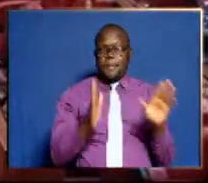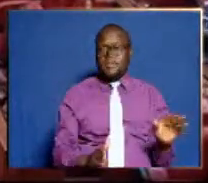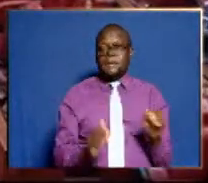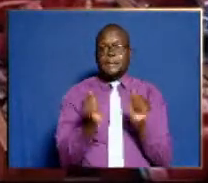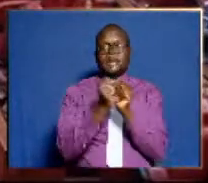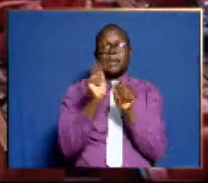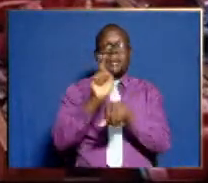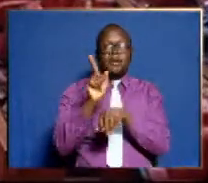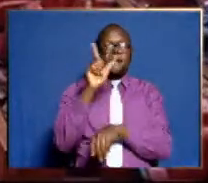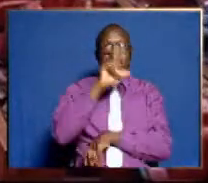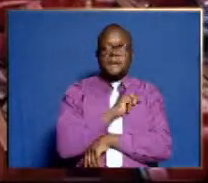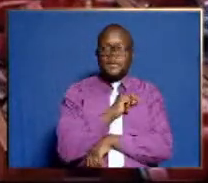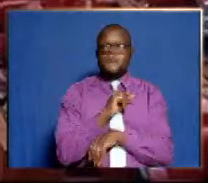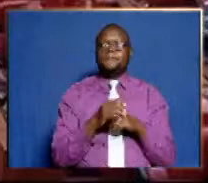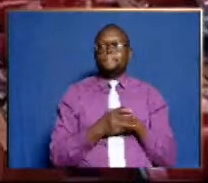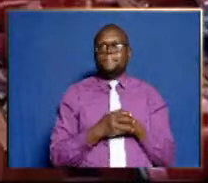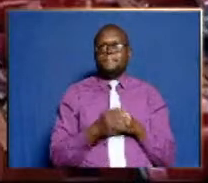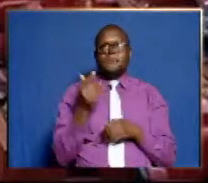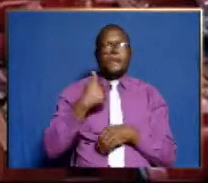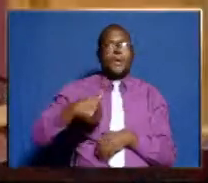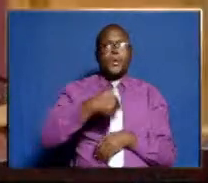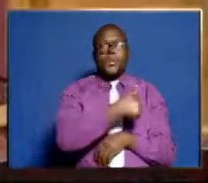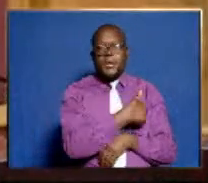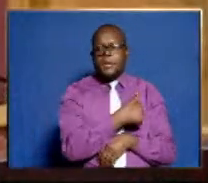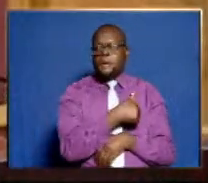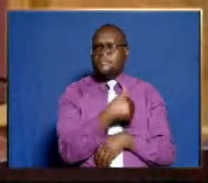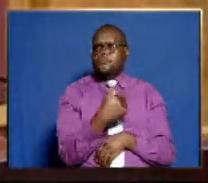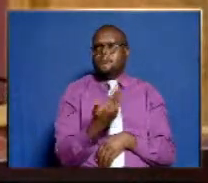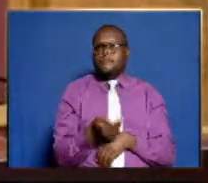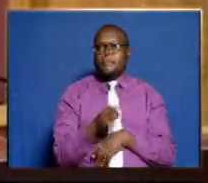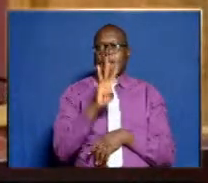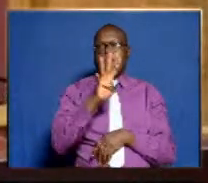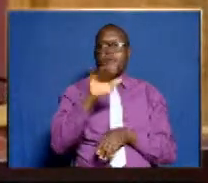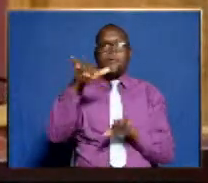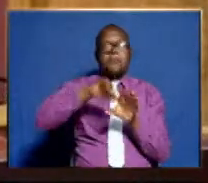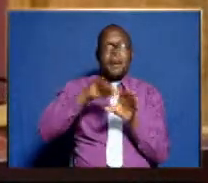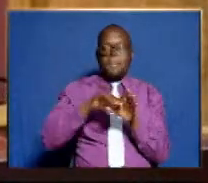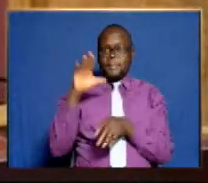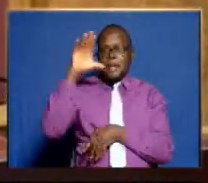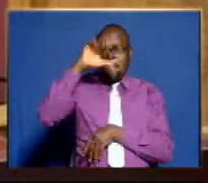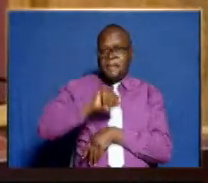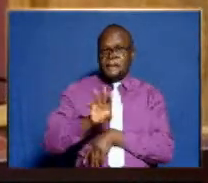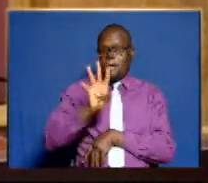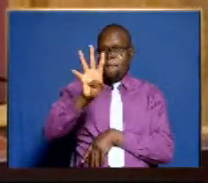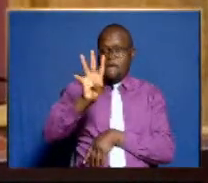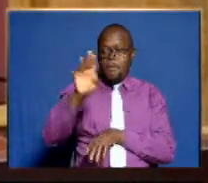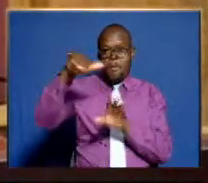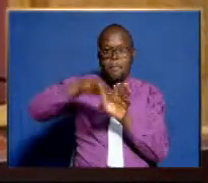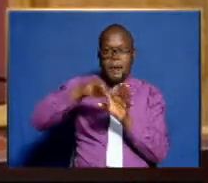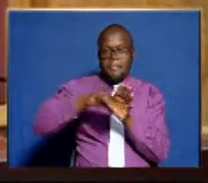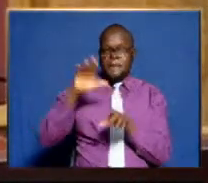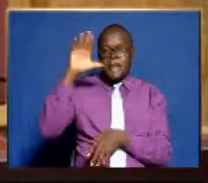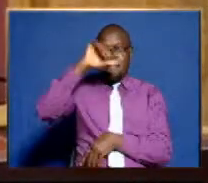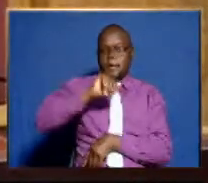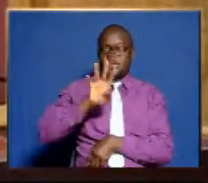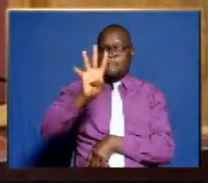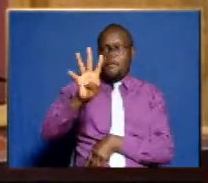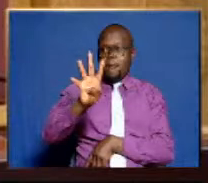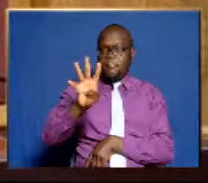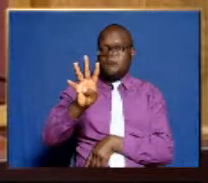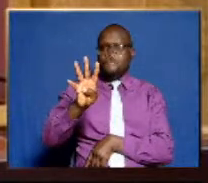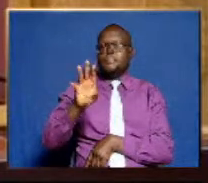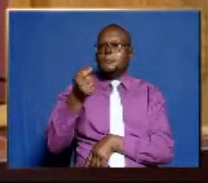over. We are just short of 4 members. 4 members. So the whips